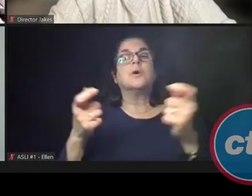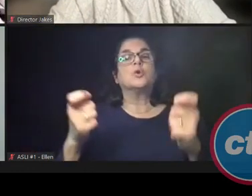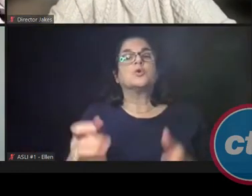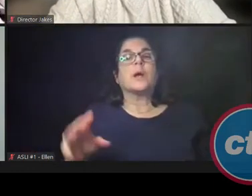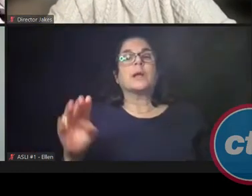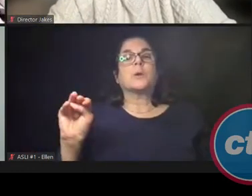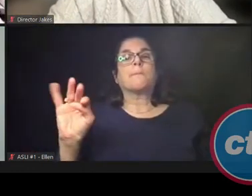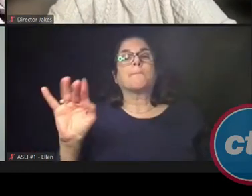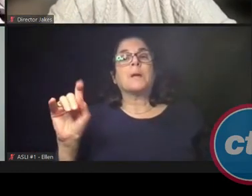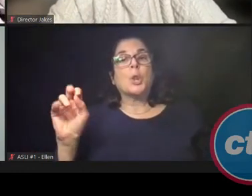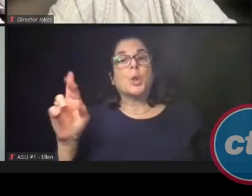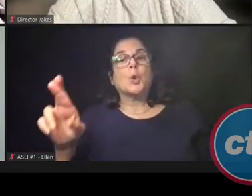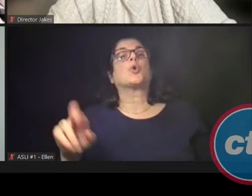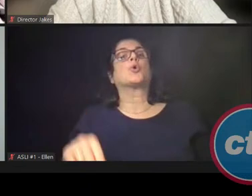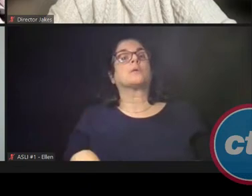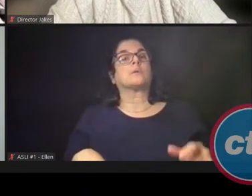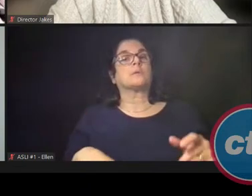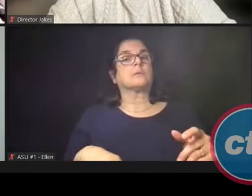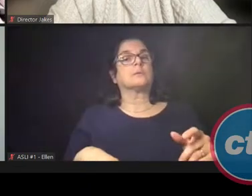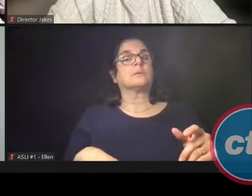Miller, seconded by